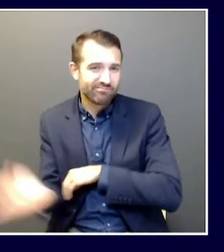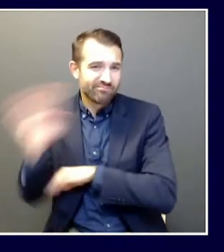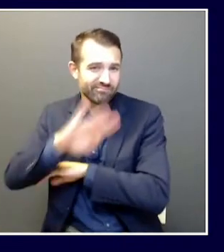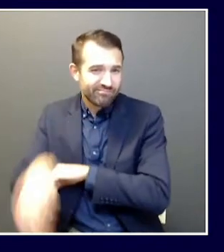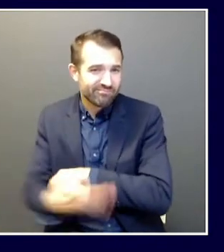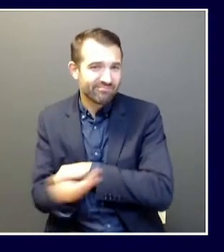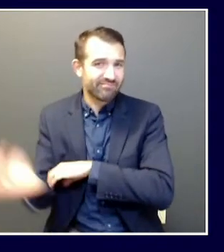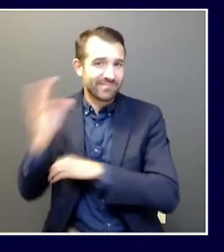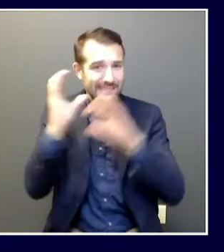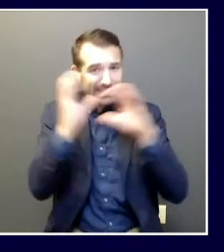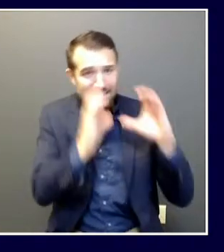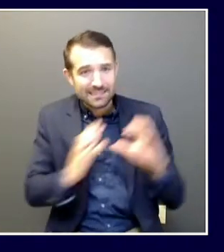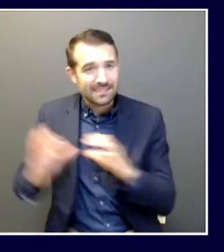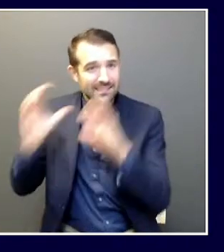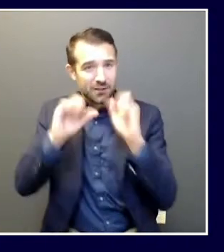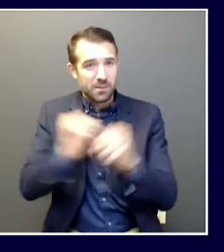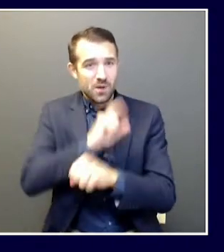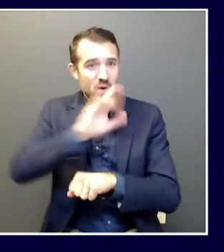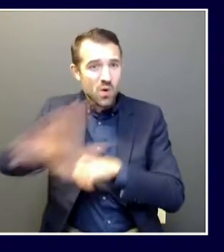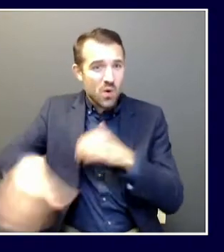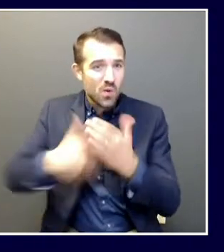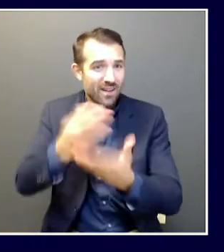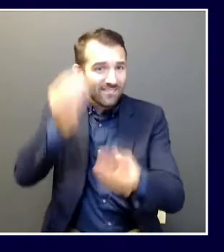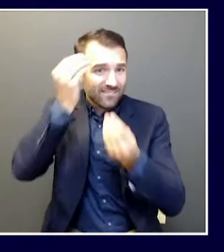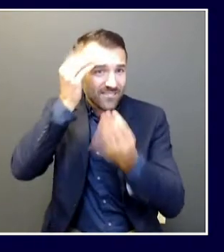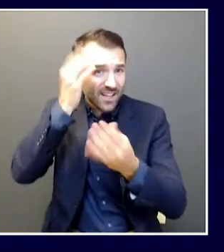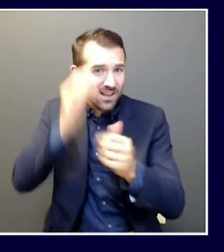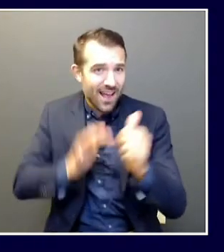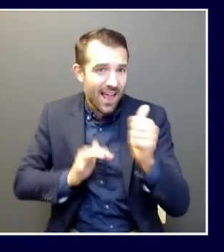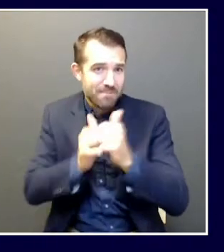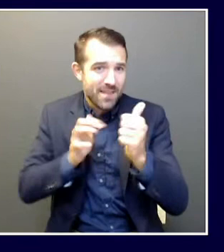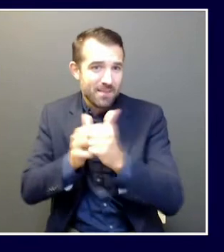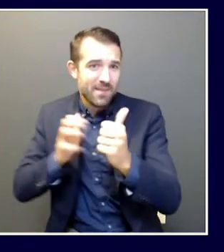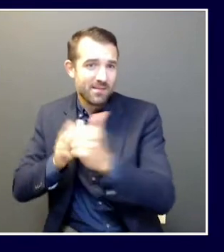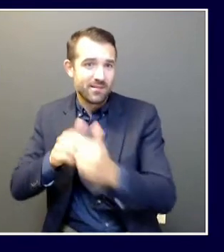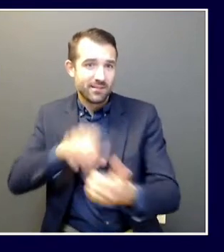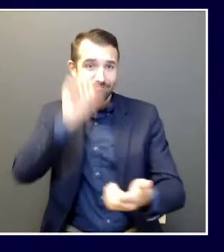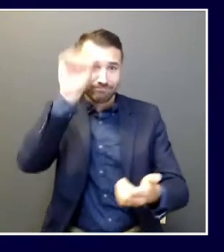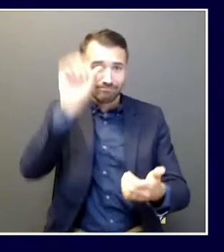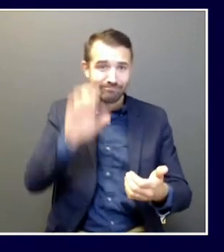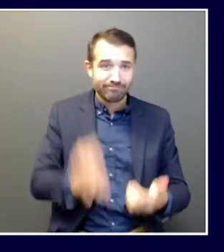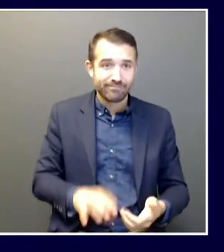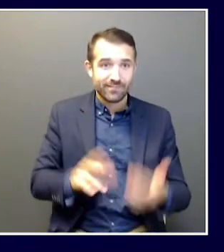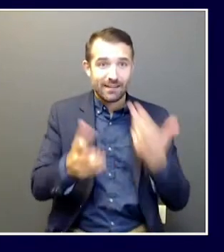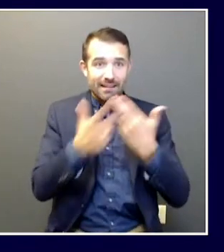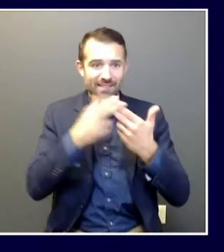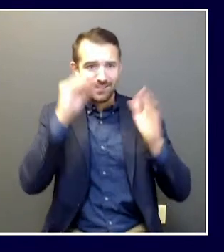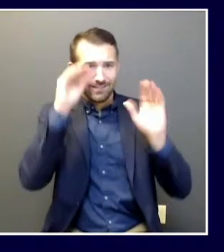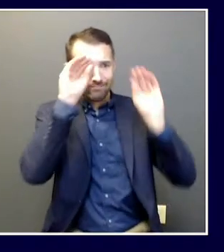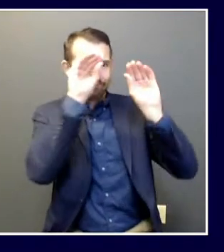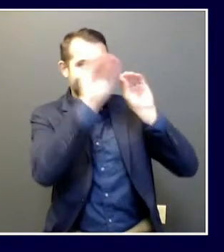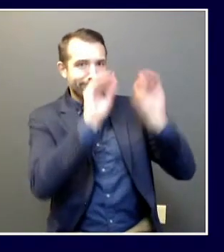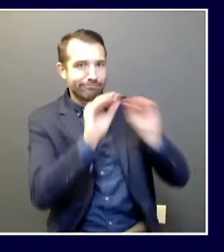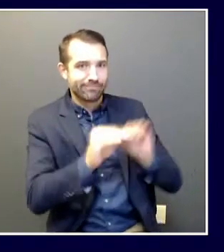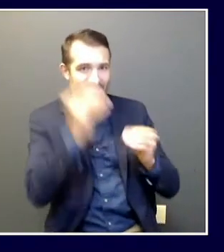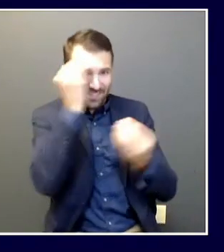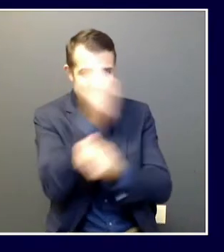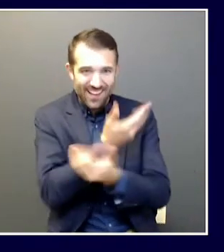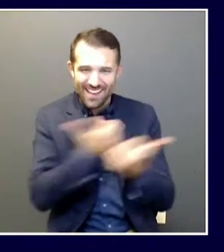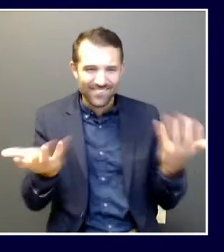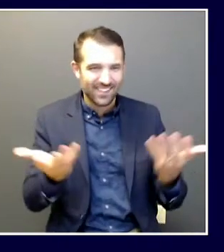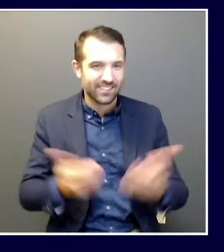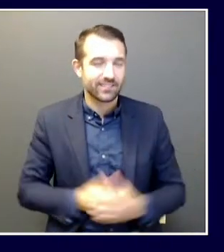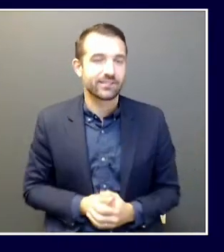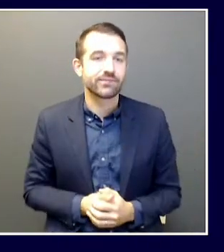pandemic. I'd also like to take a second to thank and shine a spotlight on the numerous community level groups across